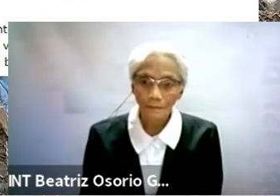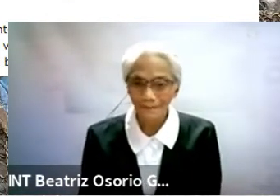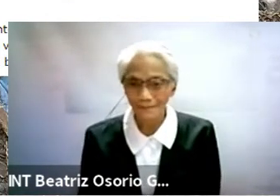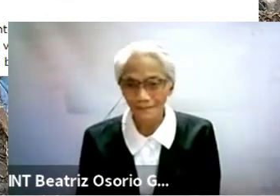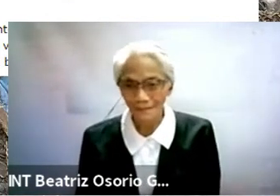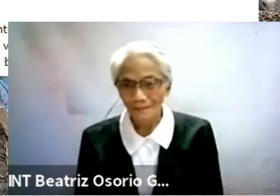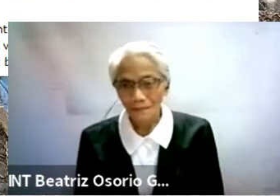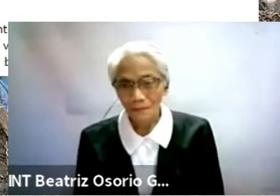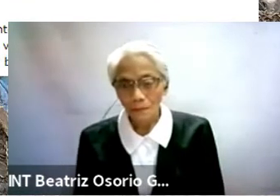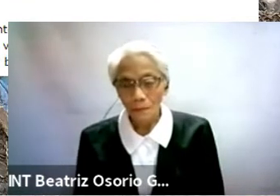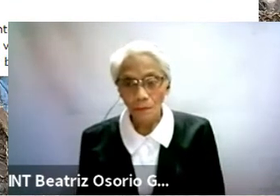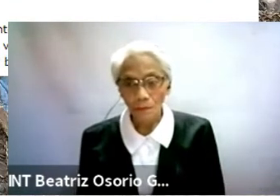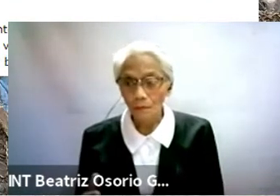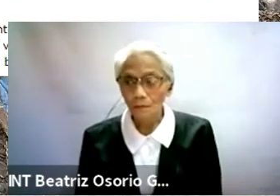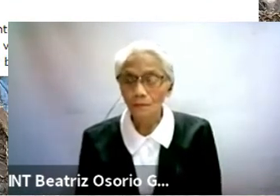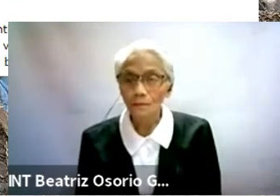clearly.